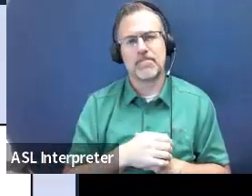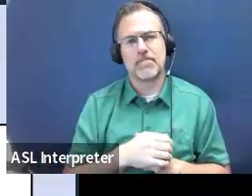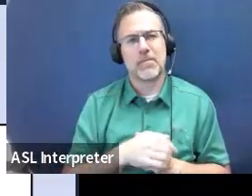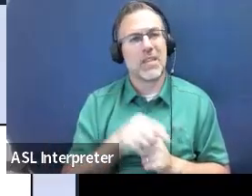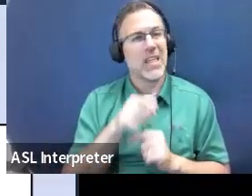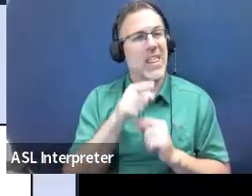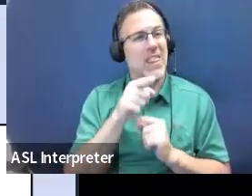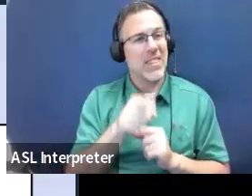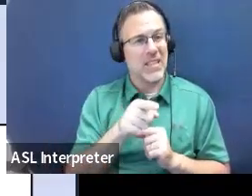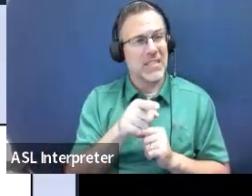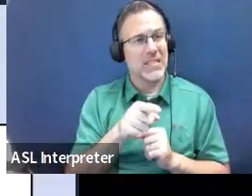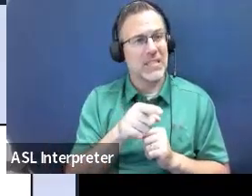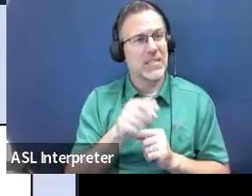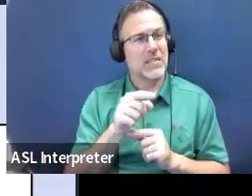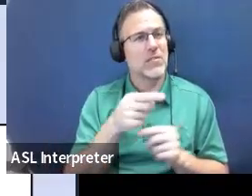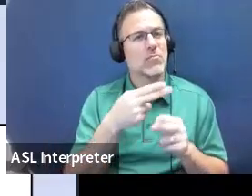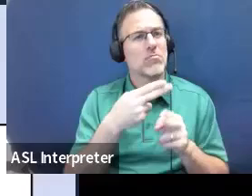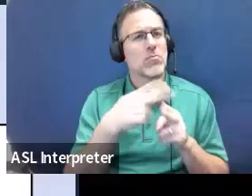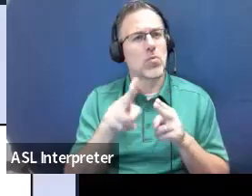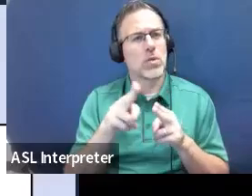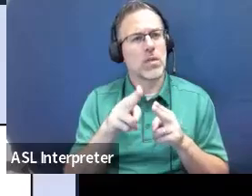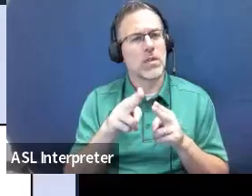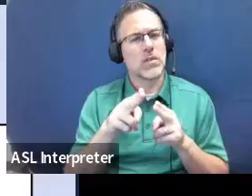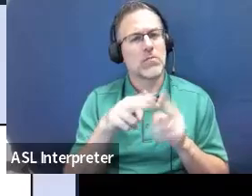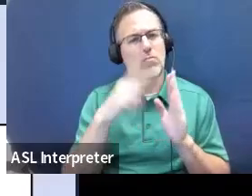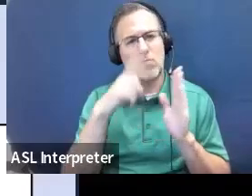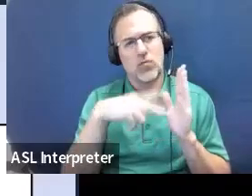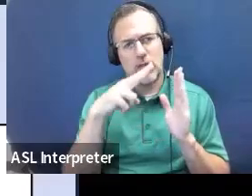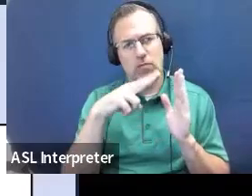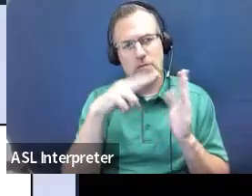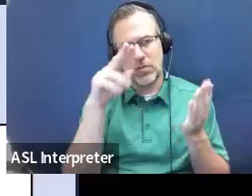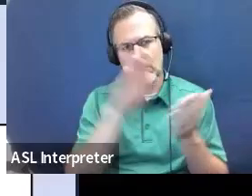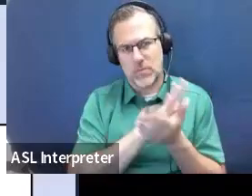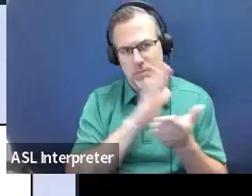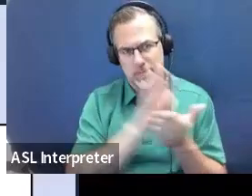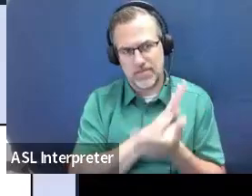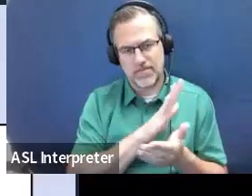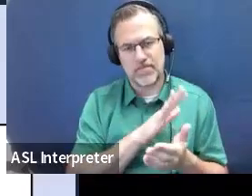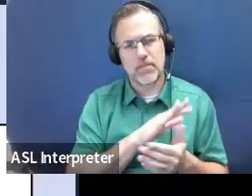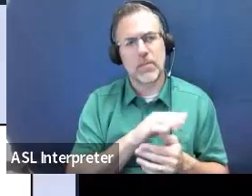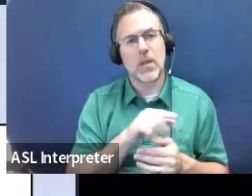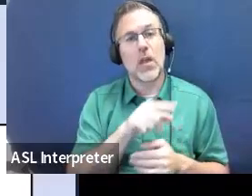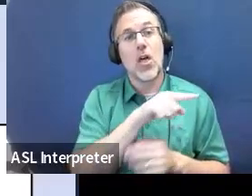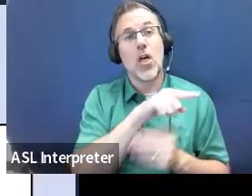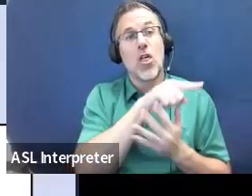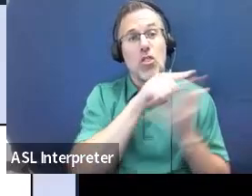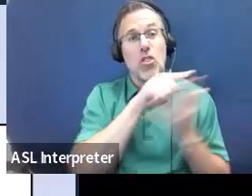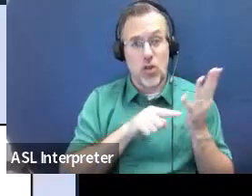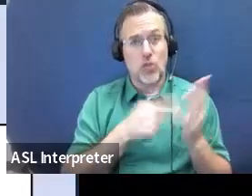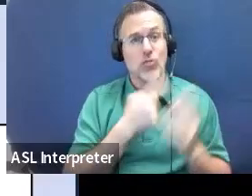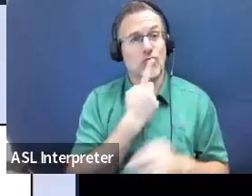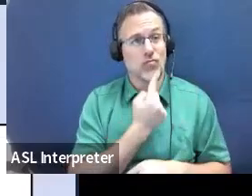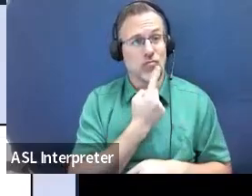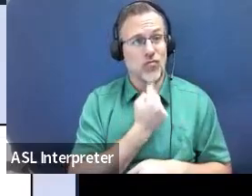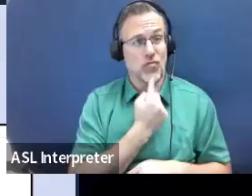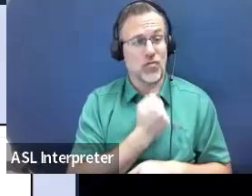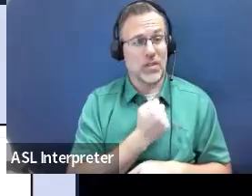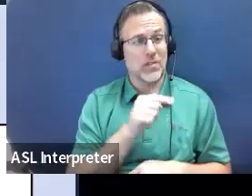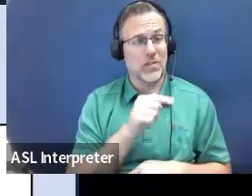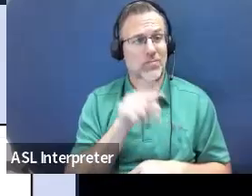from that IEP quick reference document. And so these pieces outlined in red, you can see them.